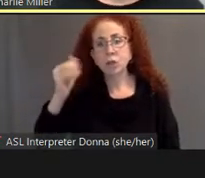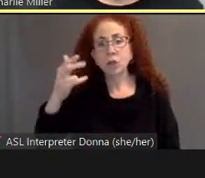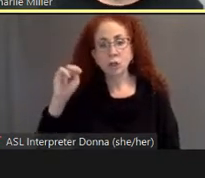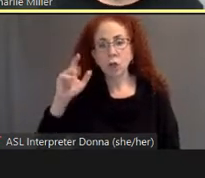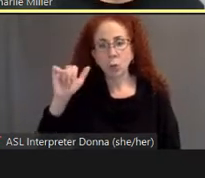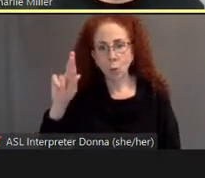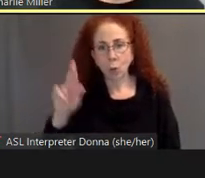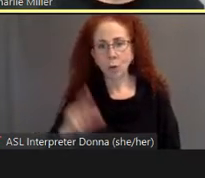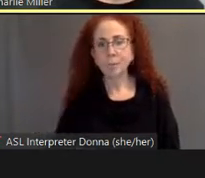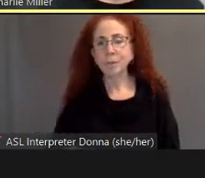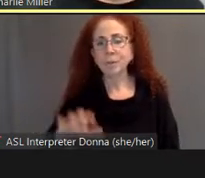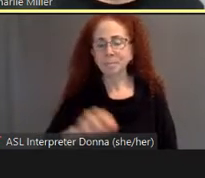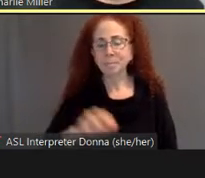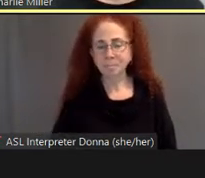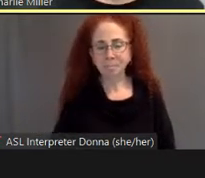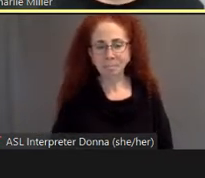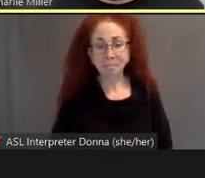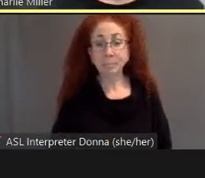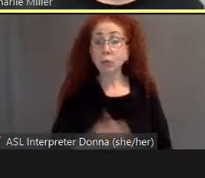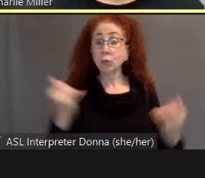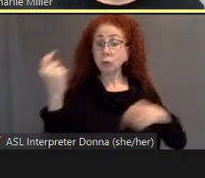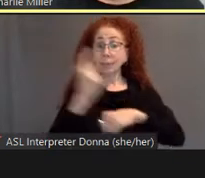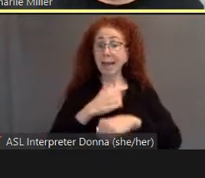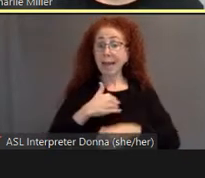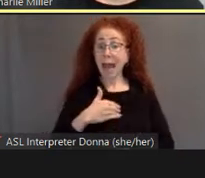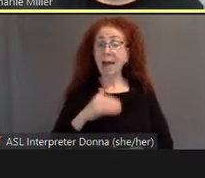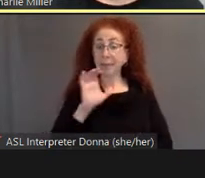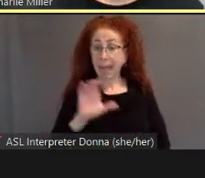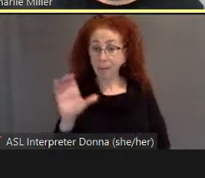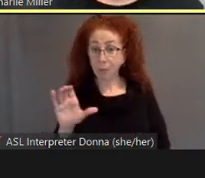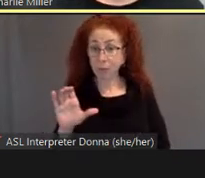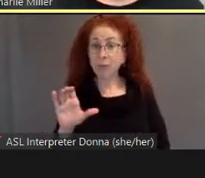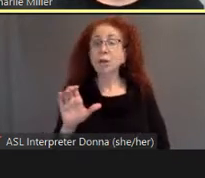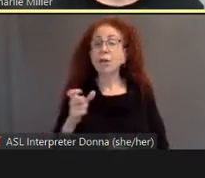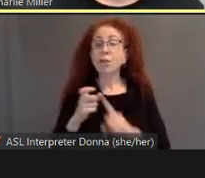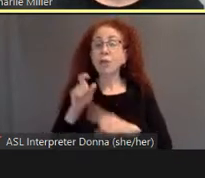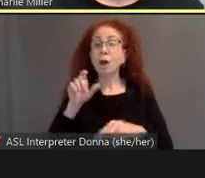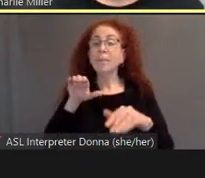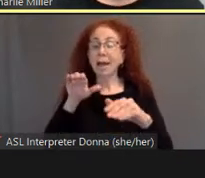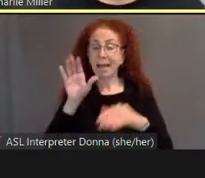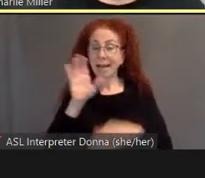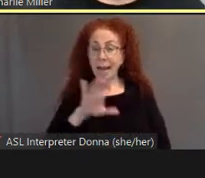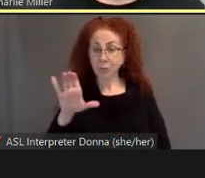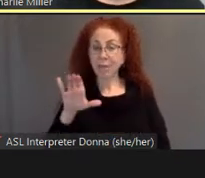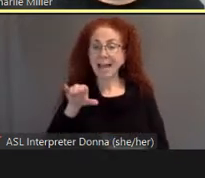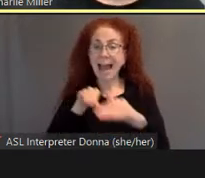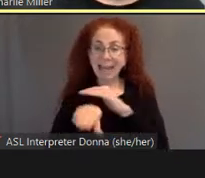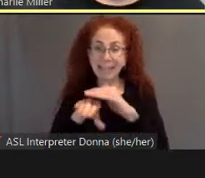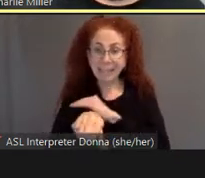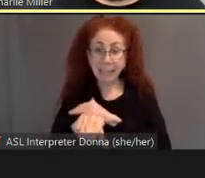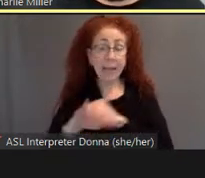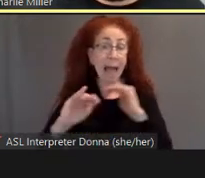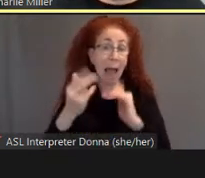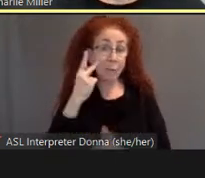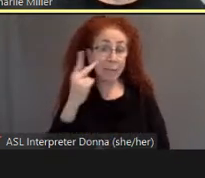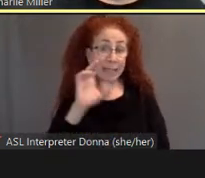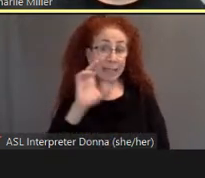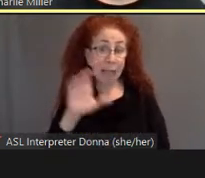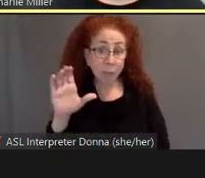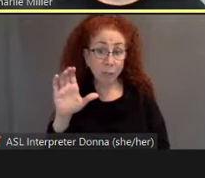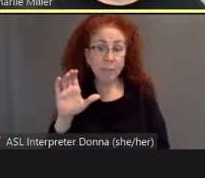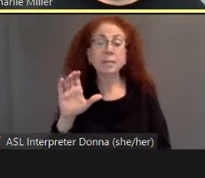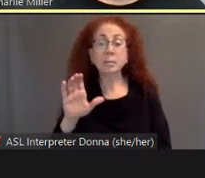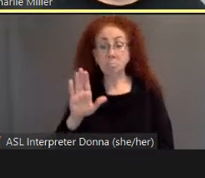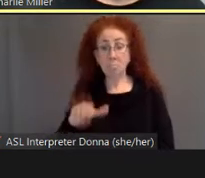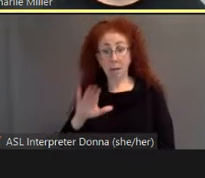Orr. We are joined today with the card captioner provided by Caption Access. To view captions,